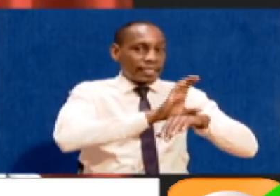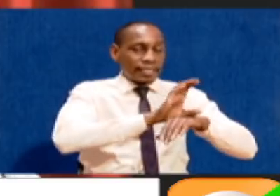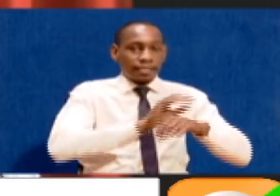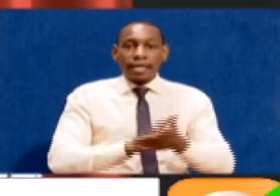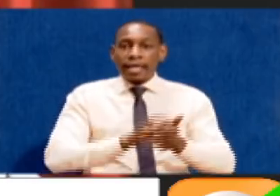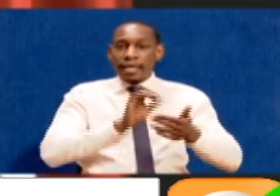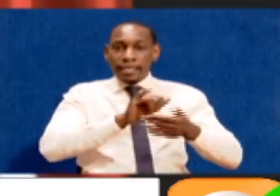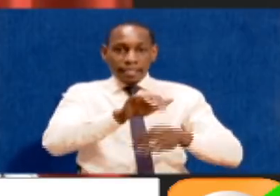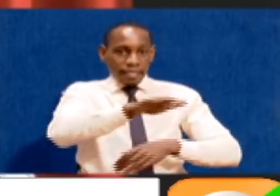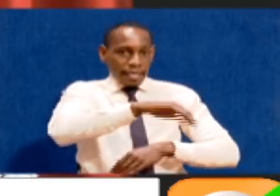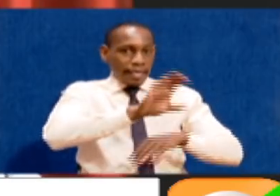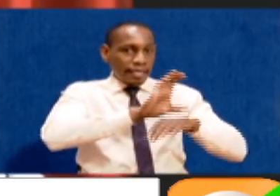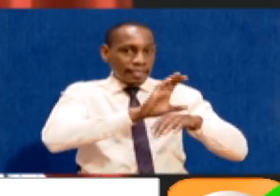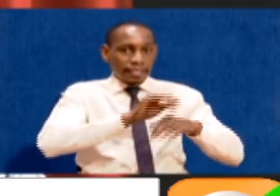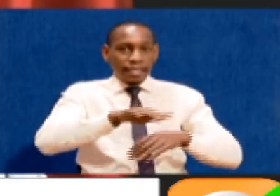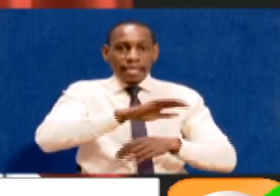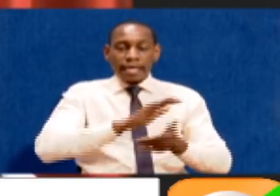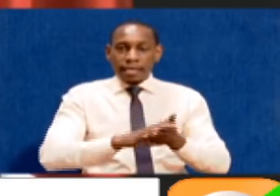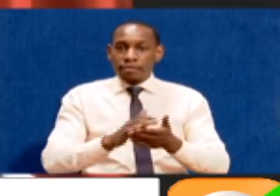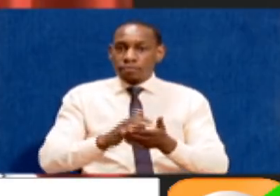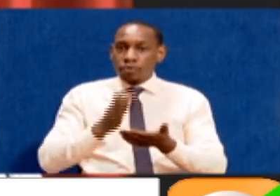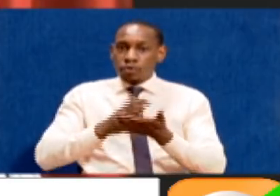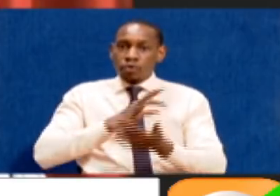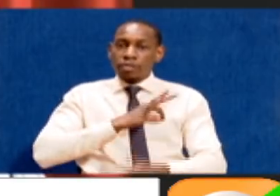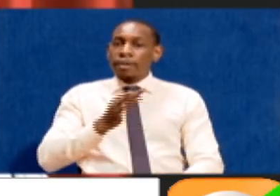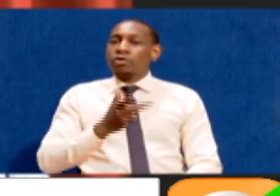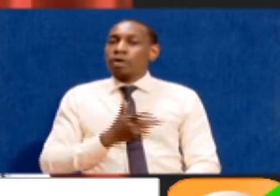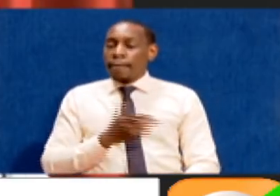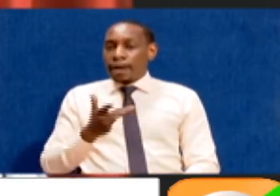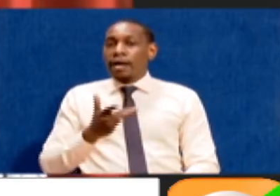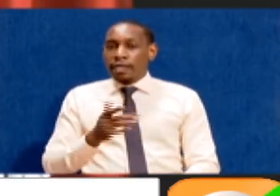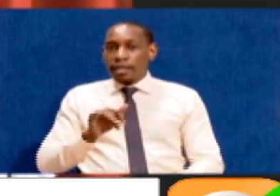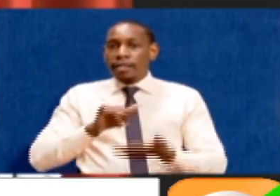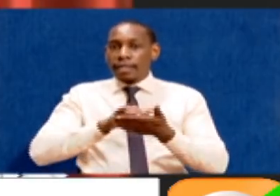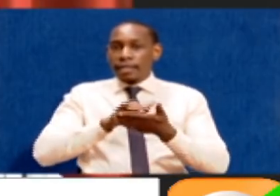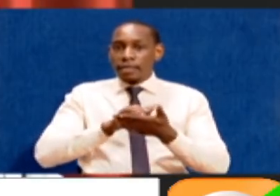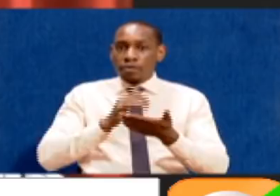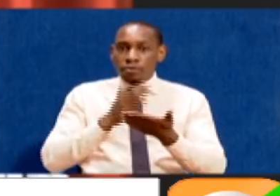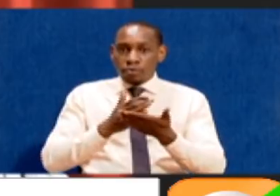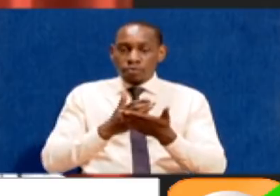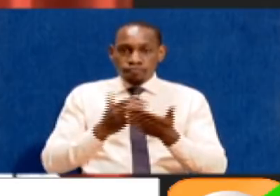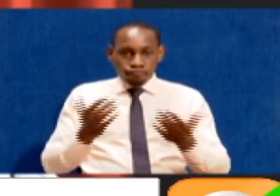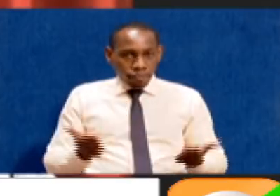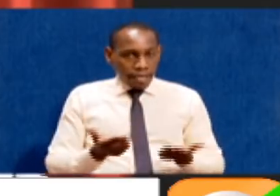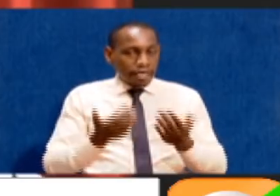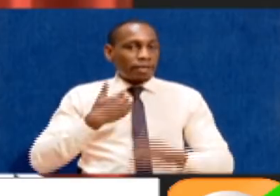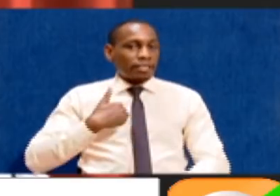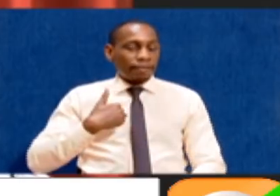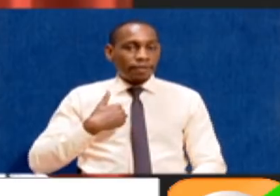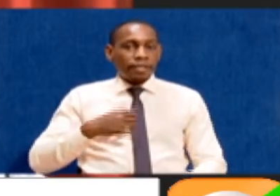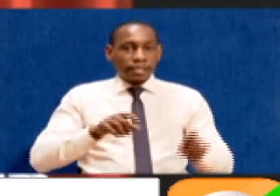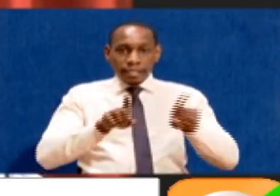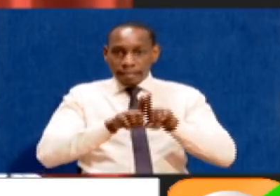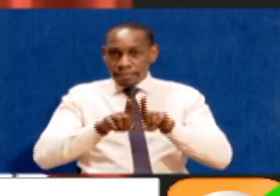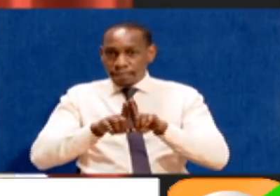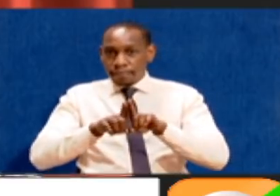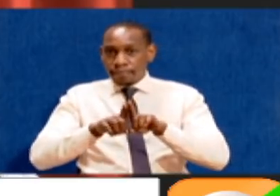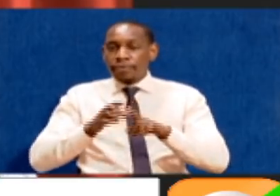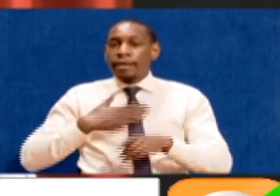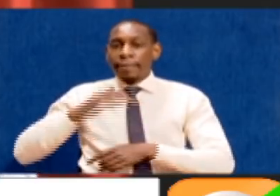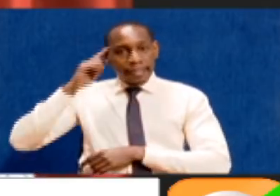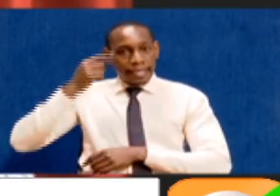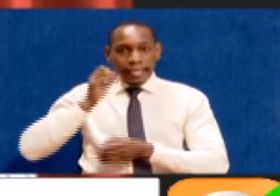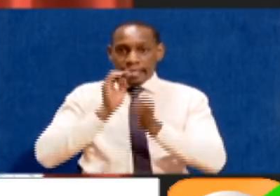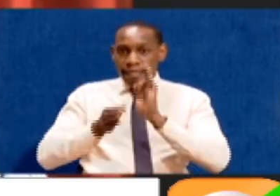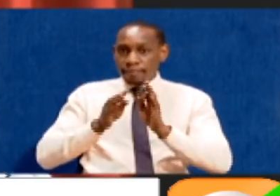church. The church is a place for you to feed spiritually. It's a place for you to be uplifted. I think